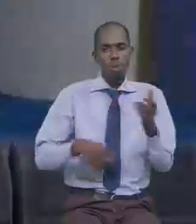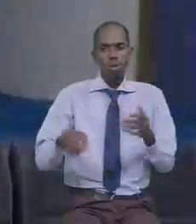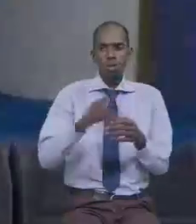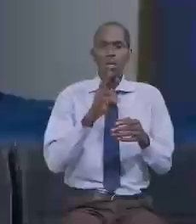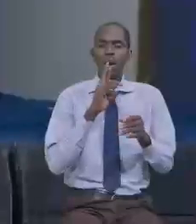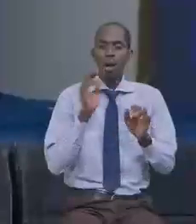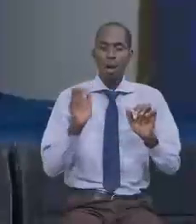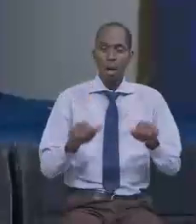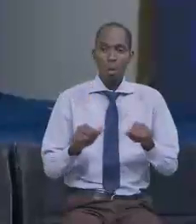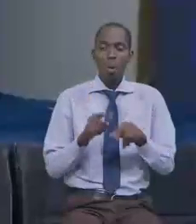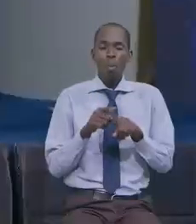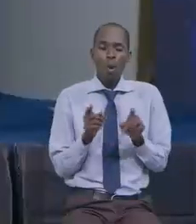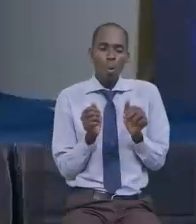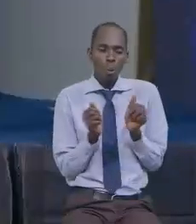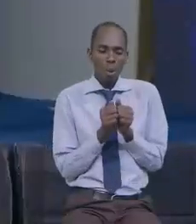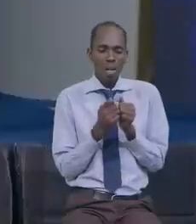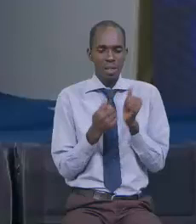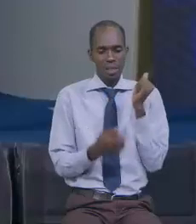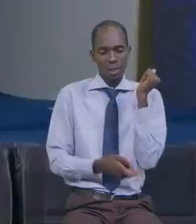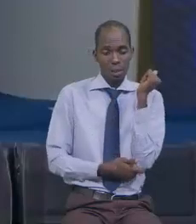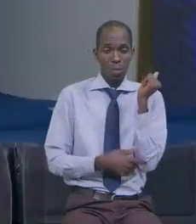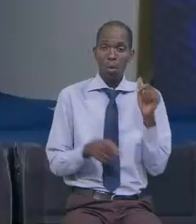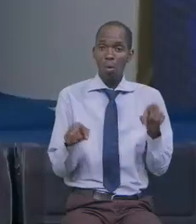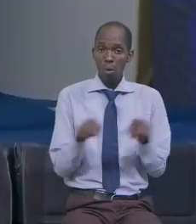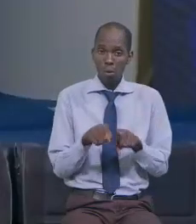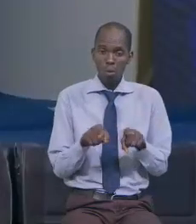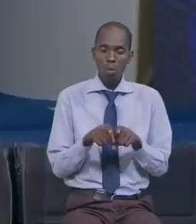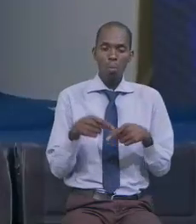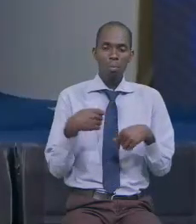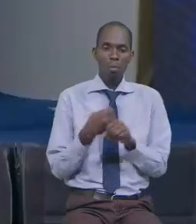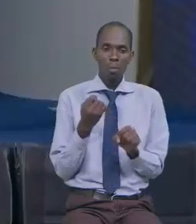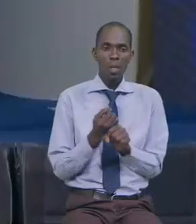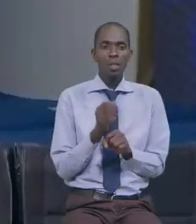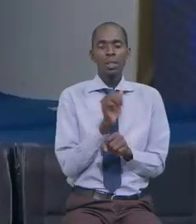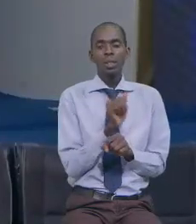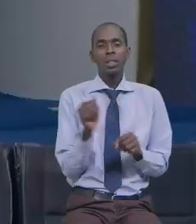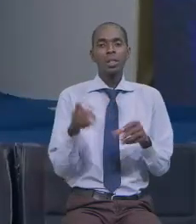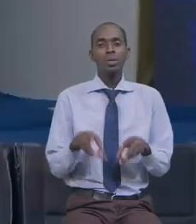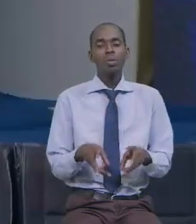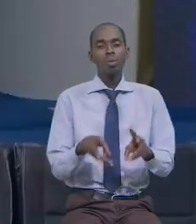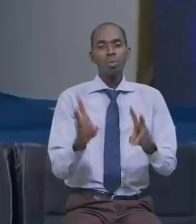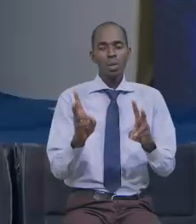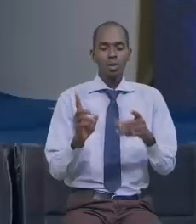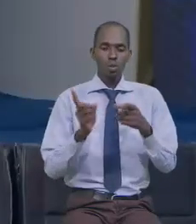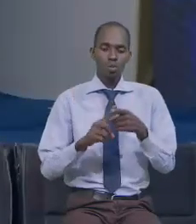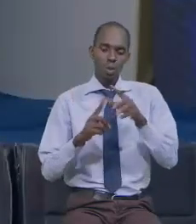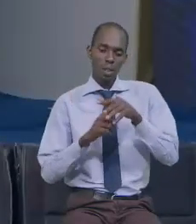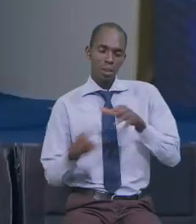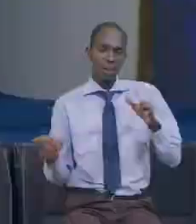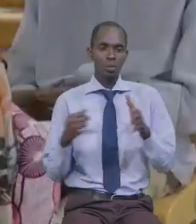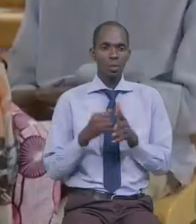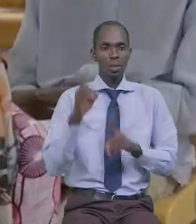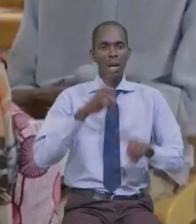the temptation also make a way to escape. I will